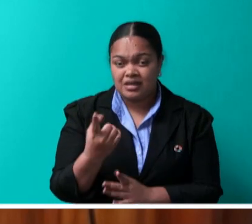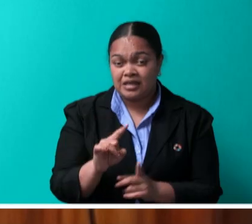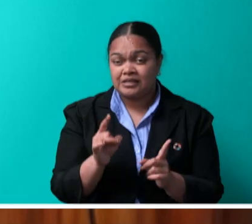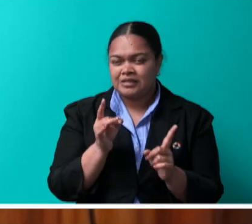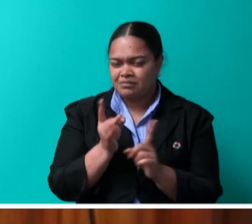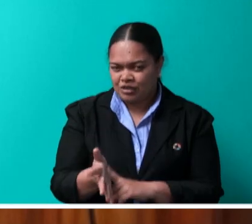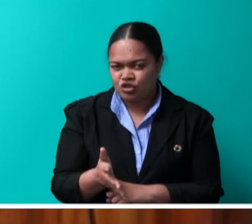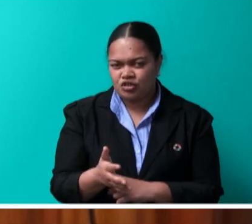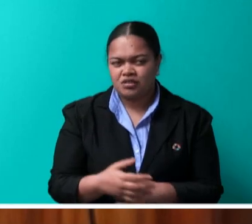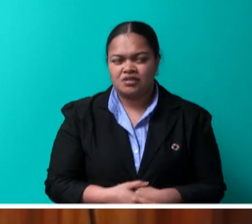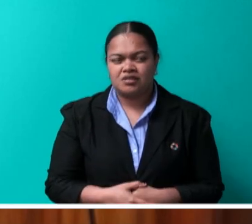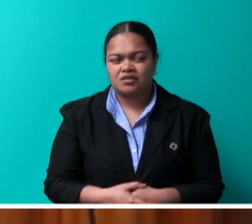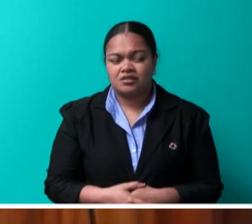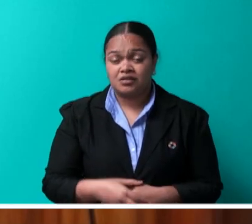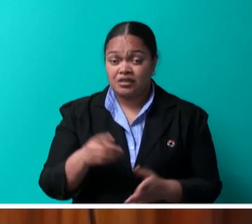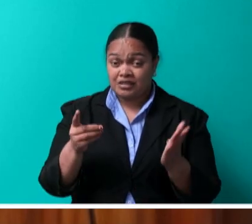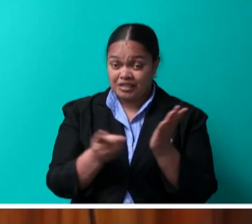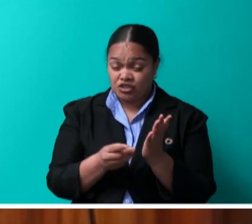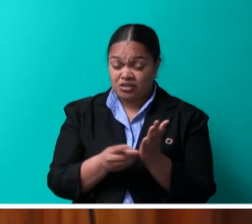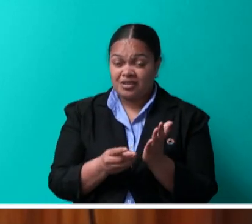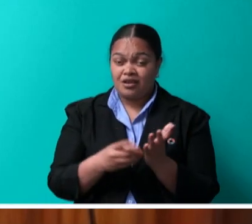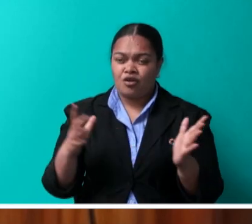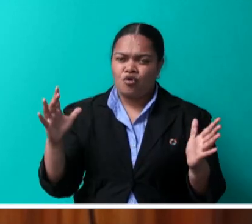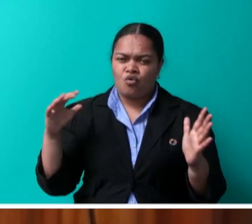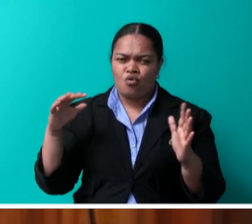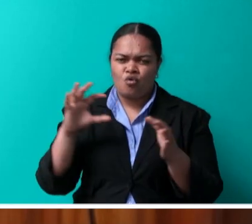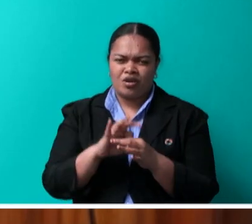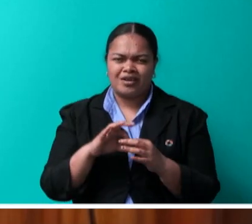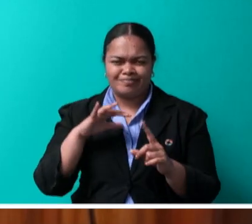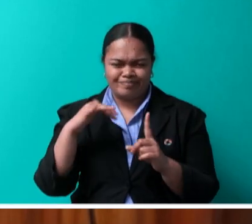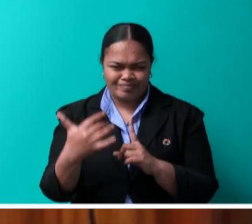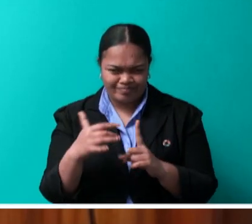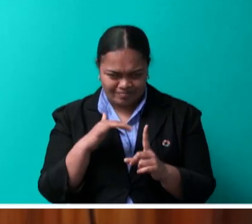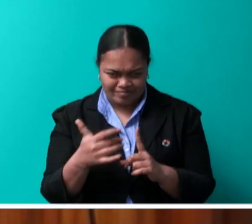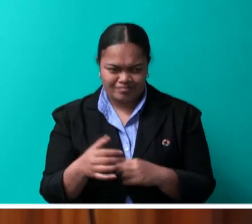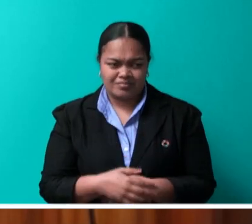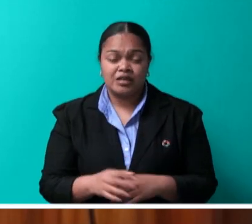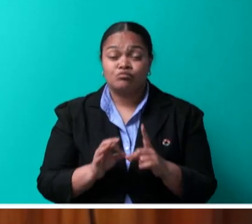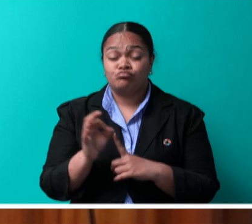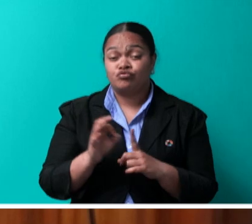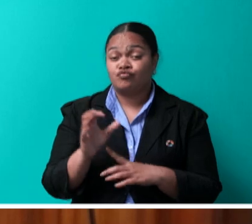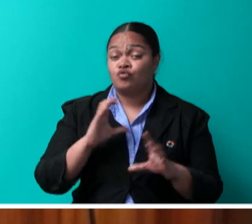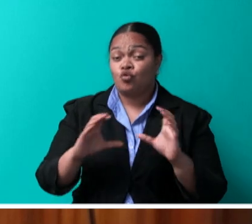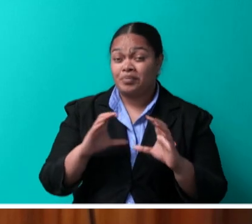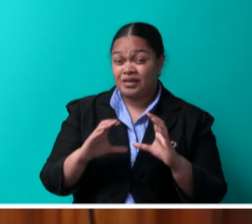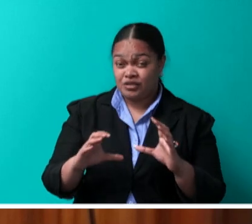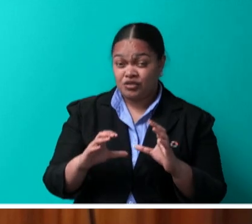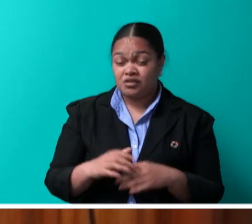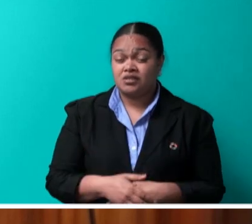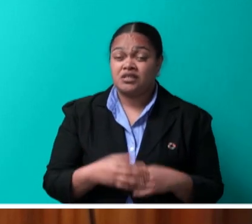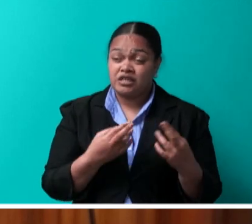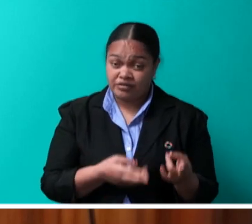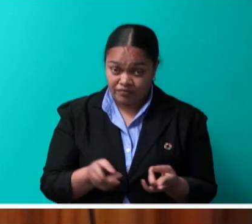care. Digital connectivity across primary healthcare facilities will improve communication,